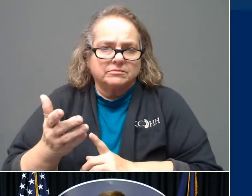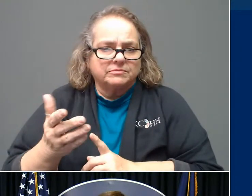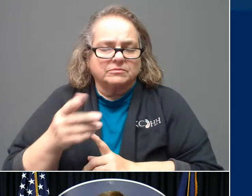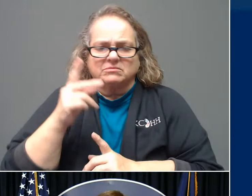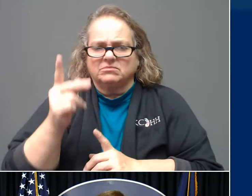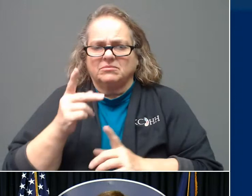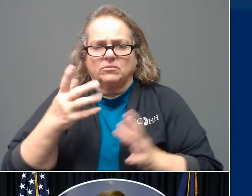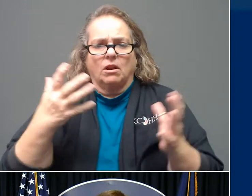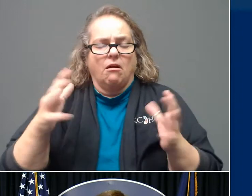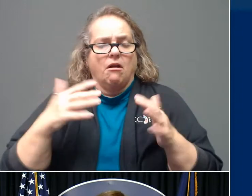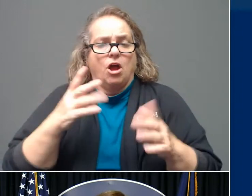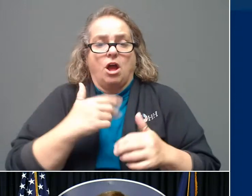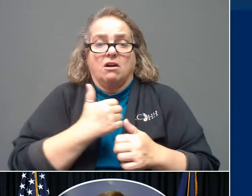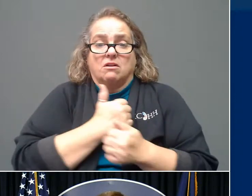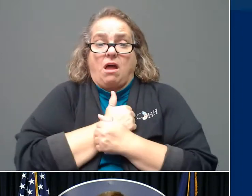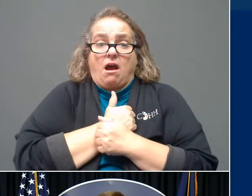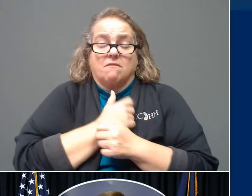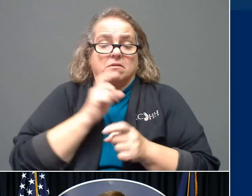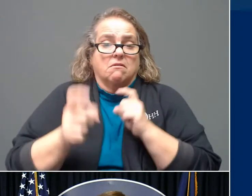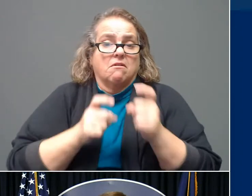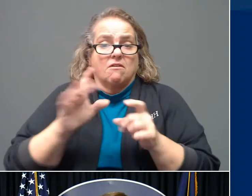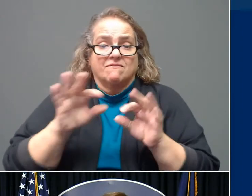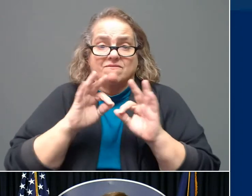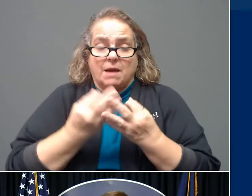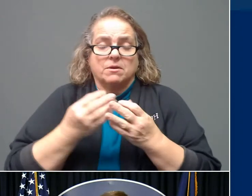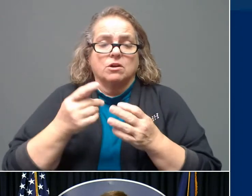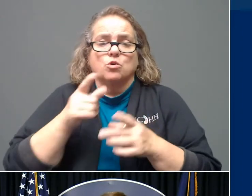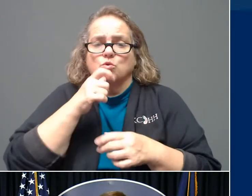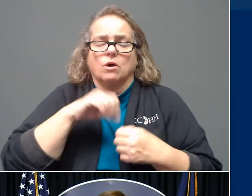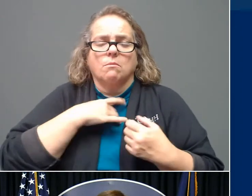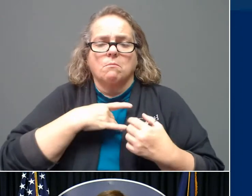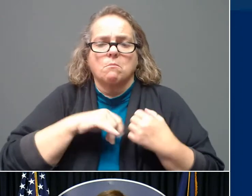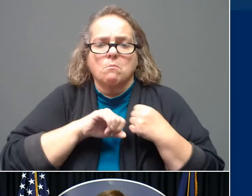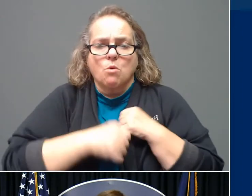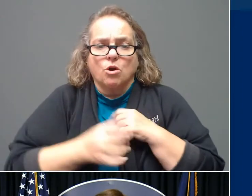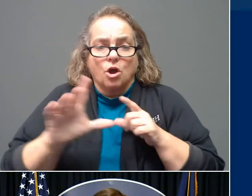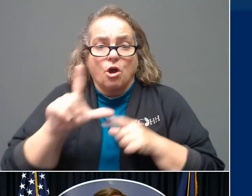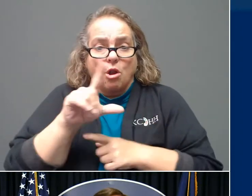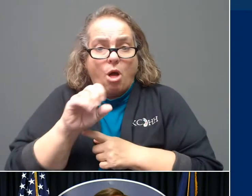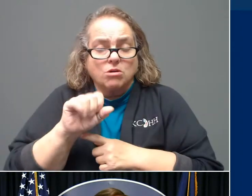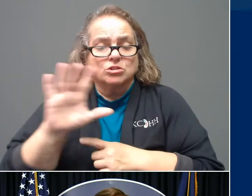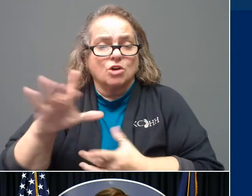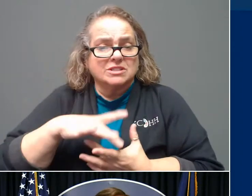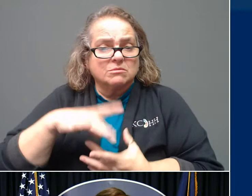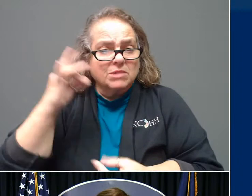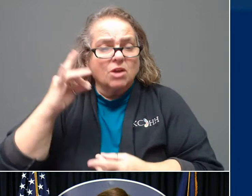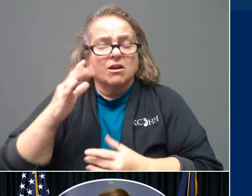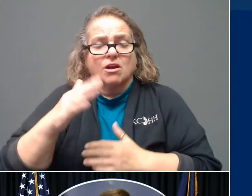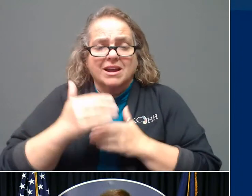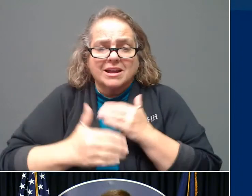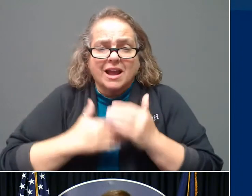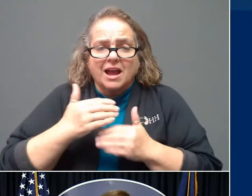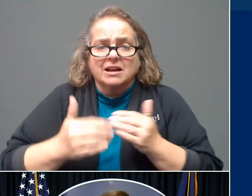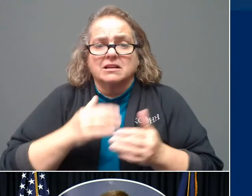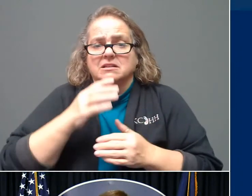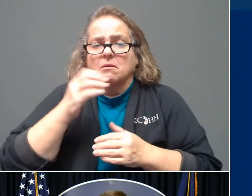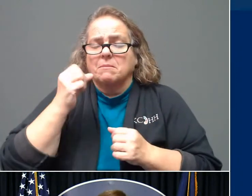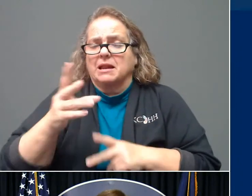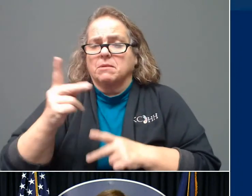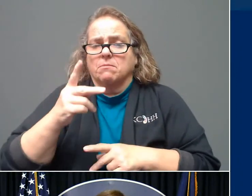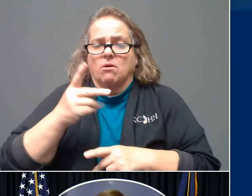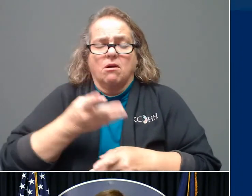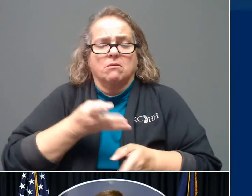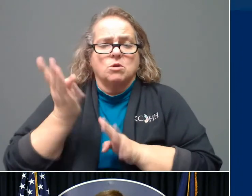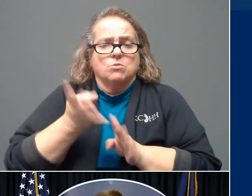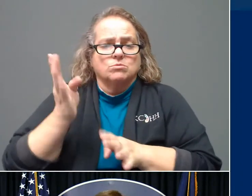her family mourning her loss. Stories of her spirit, her kindness, and her love flooded the page, highlighting just